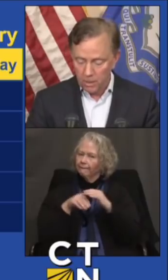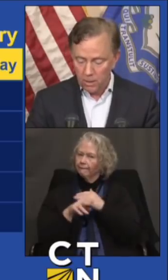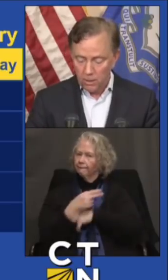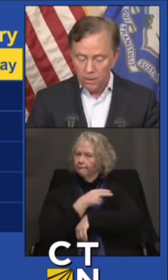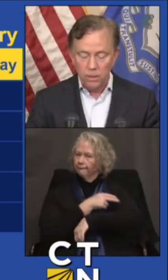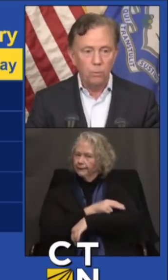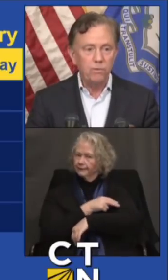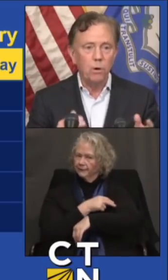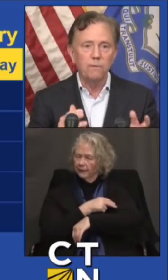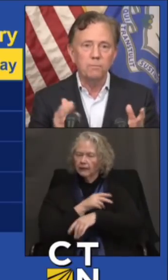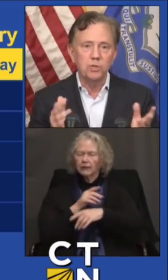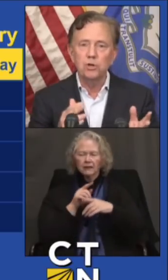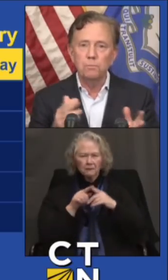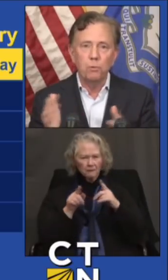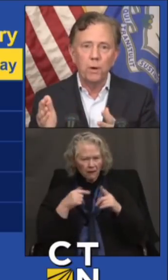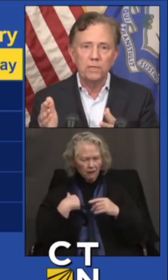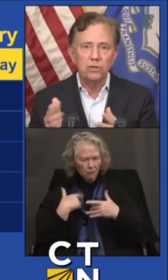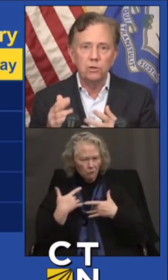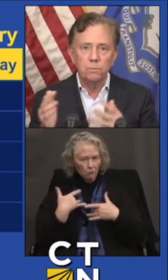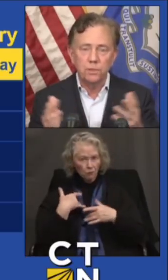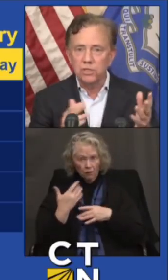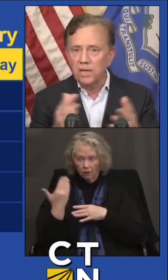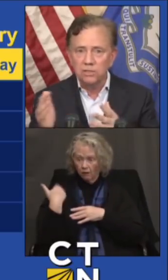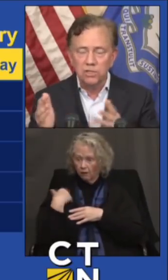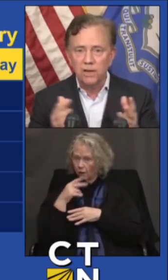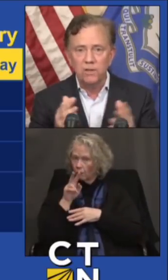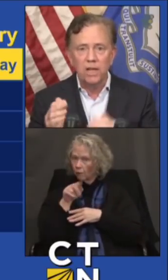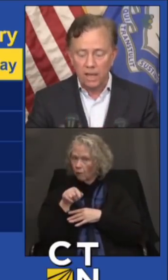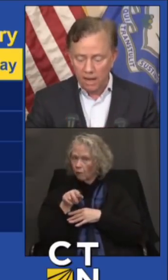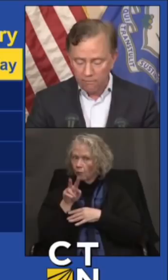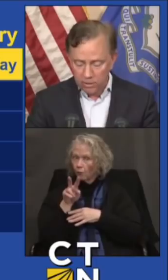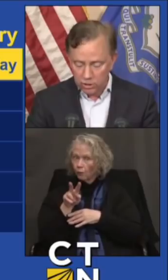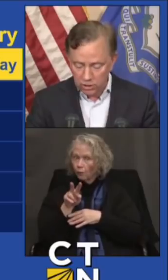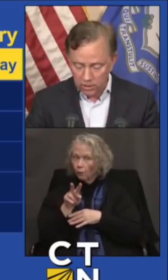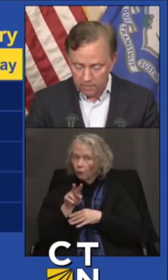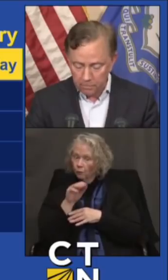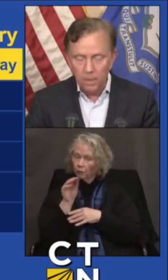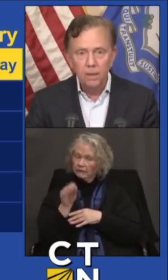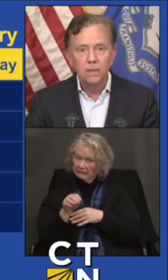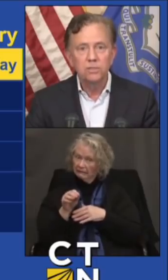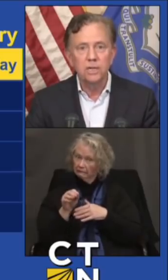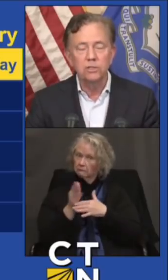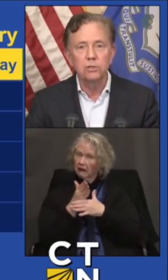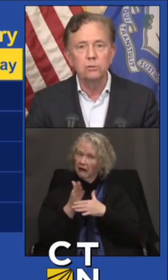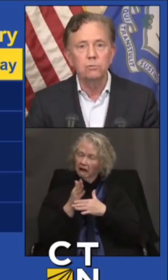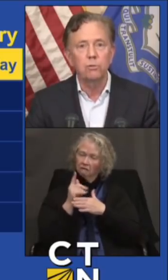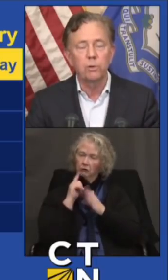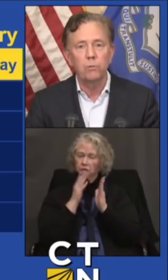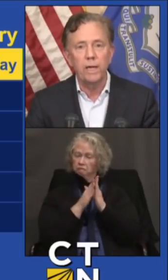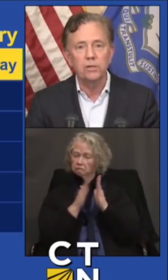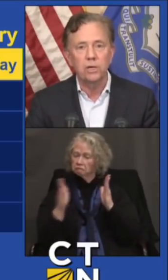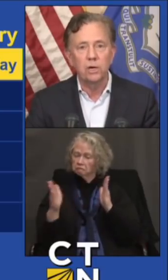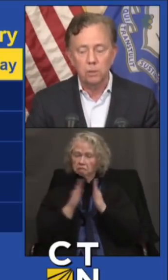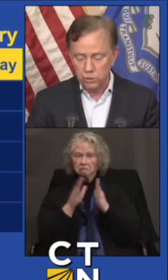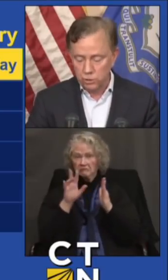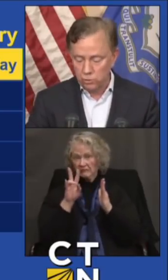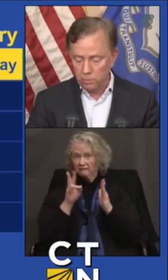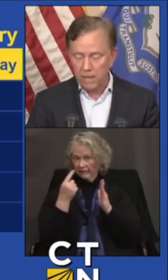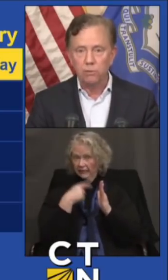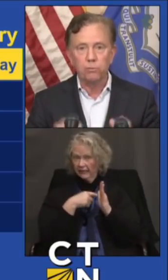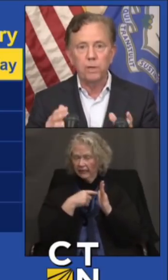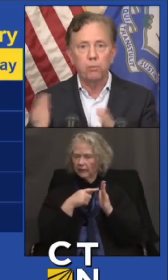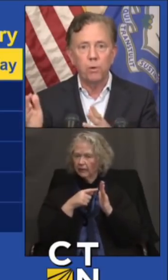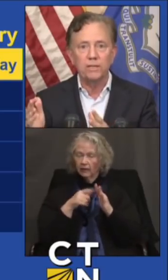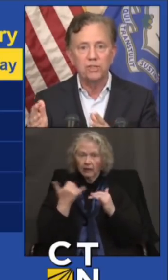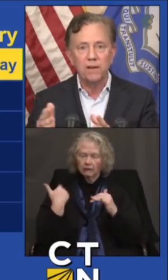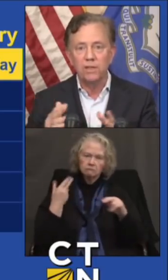that we've gone from 2.2% 7-day average, say 2-3 weeks ago, to